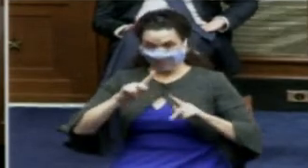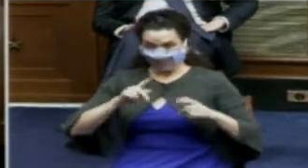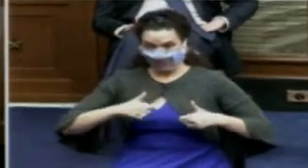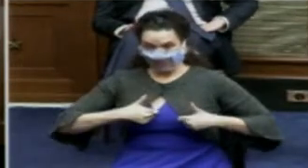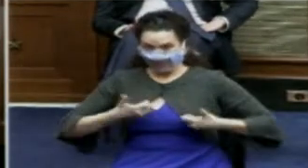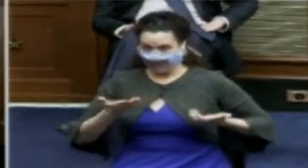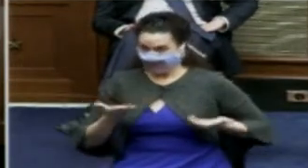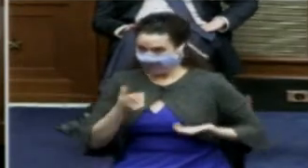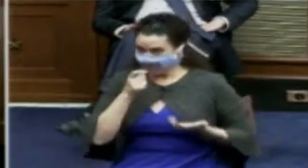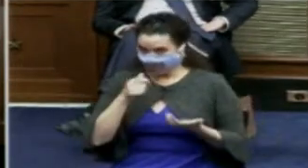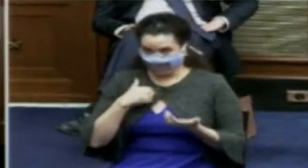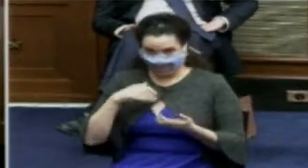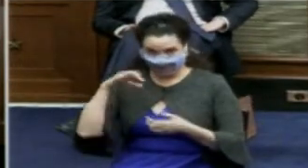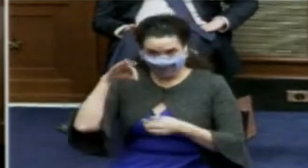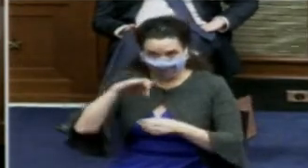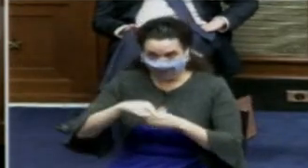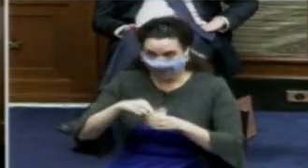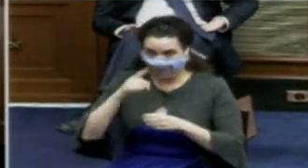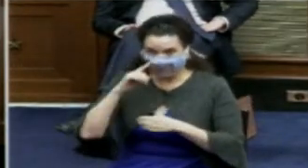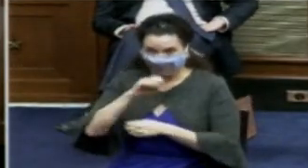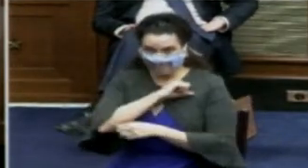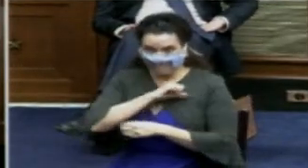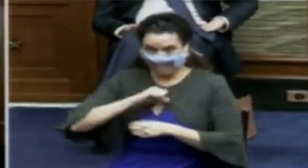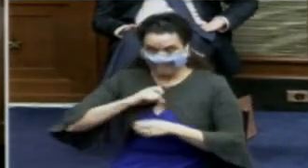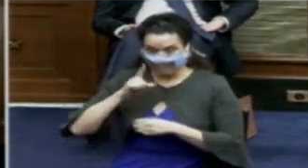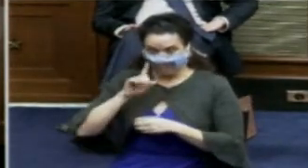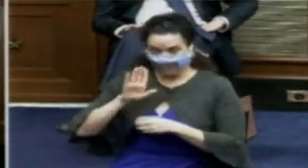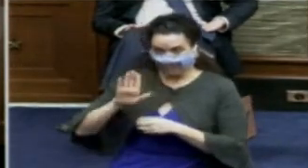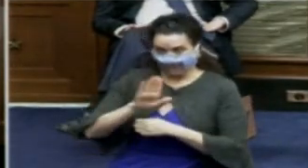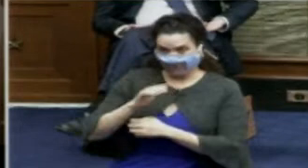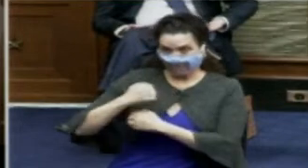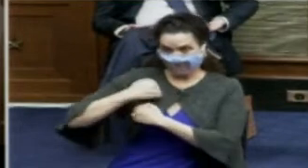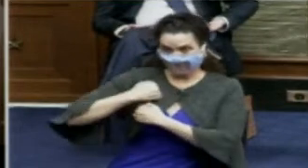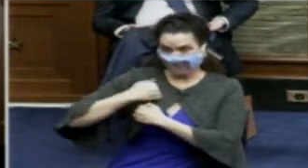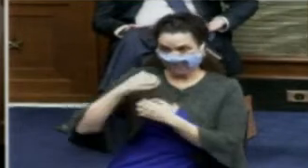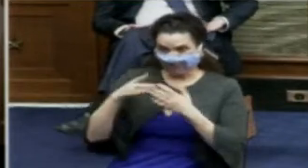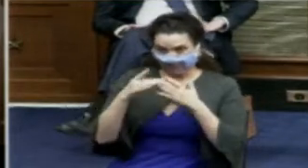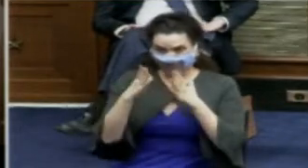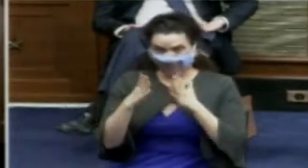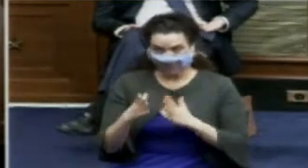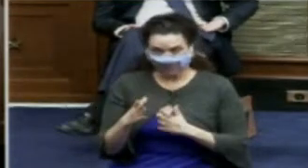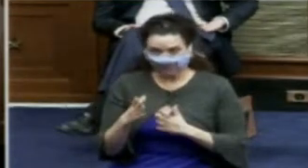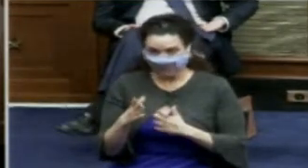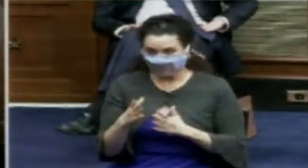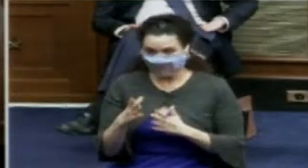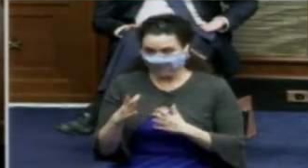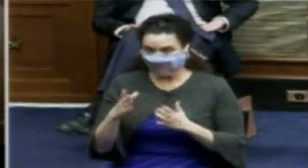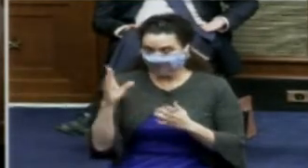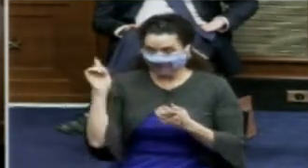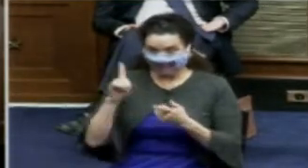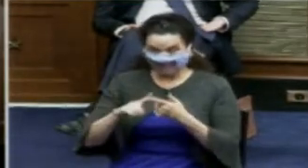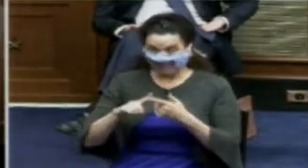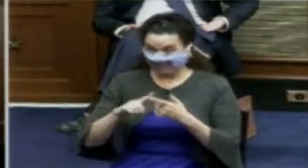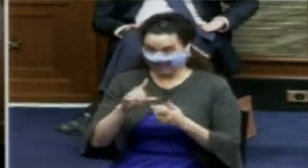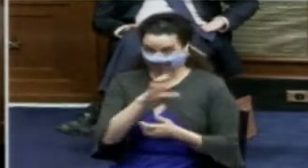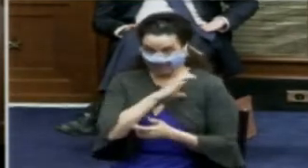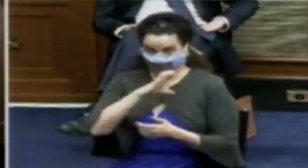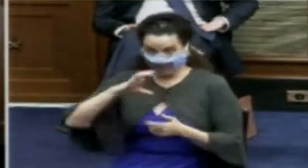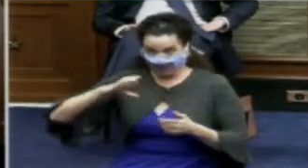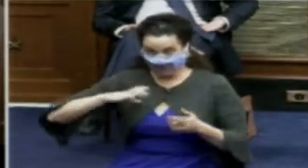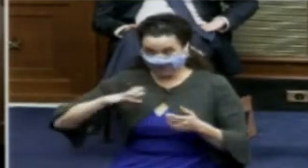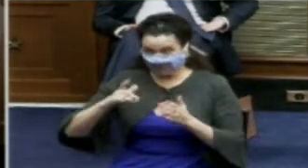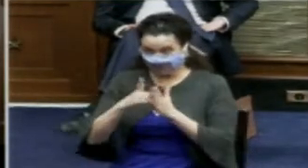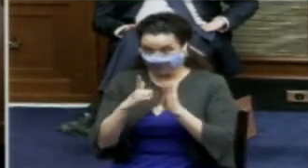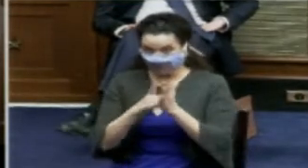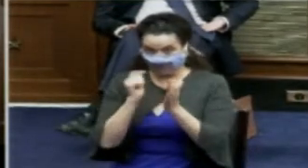its military leadership. And until a recent act of Congress, the military was not even required to display the DC flag